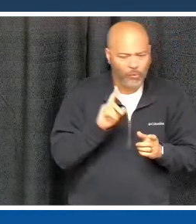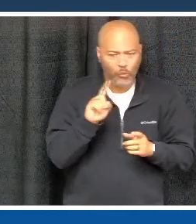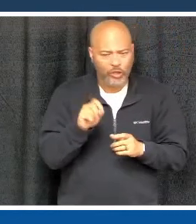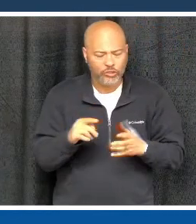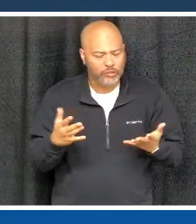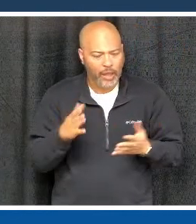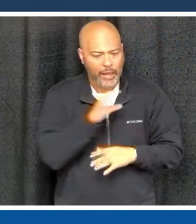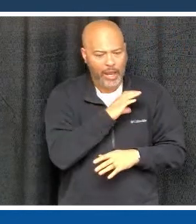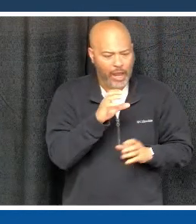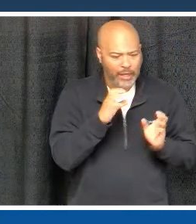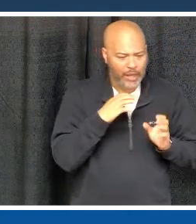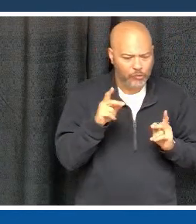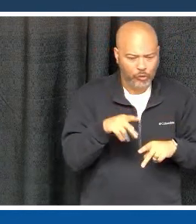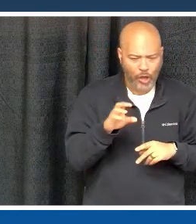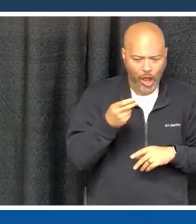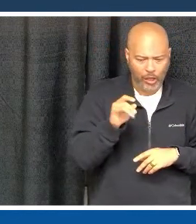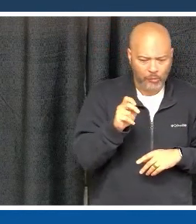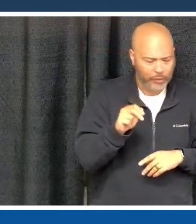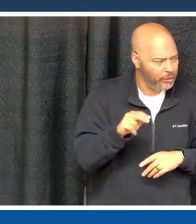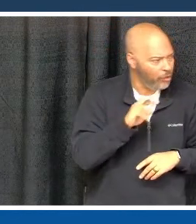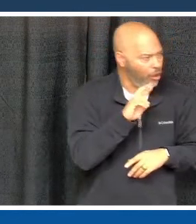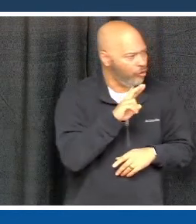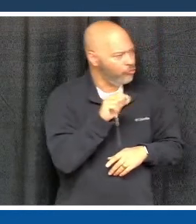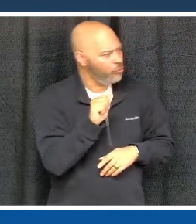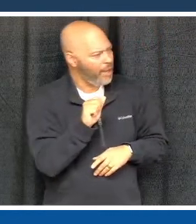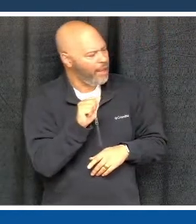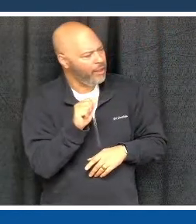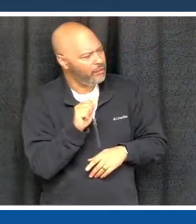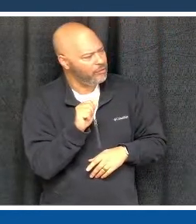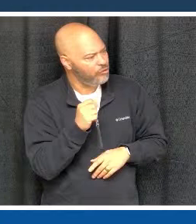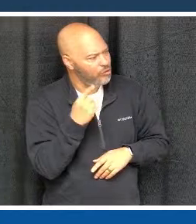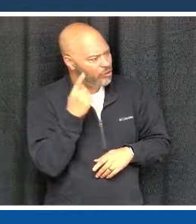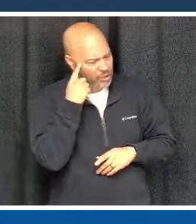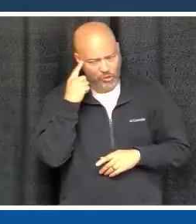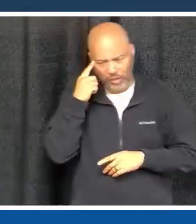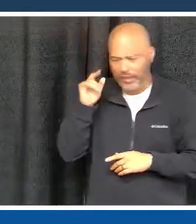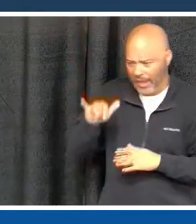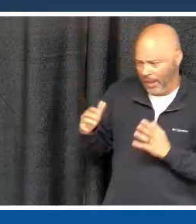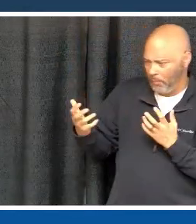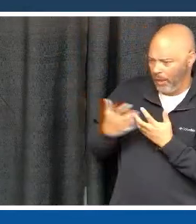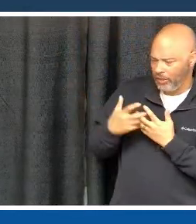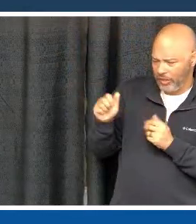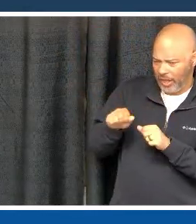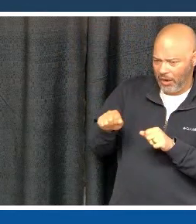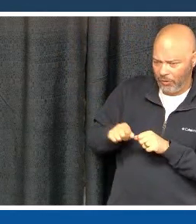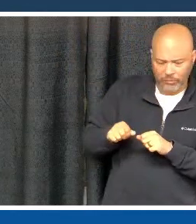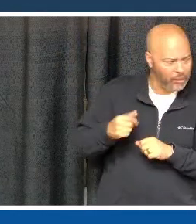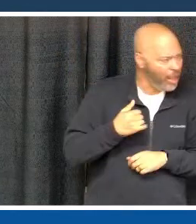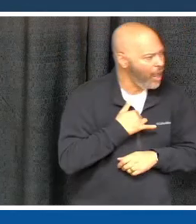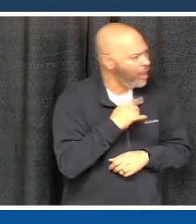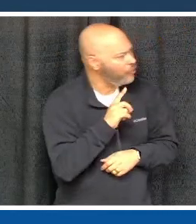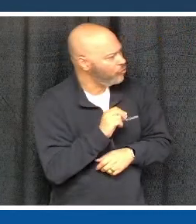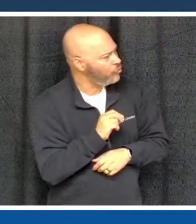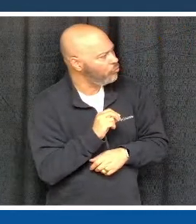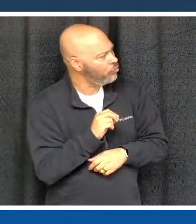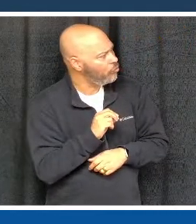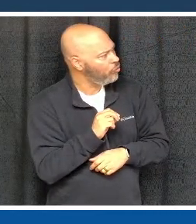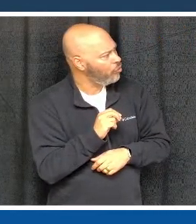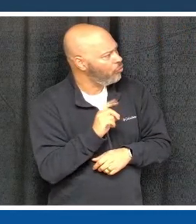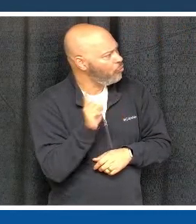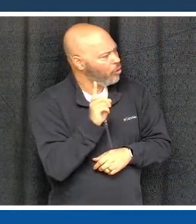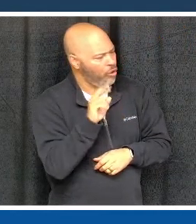you're recognized. Thank you. So R2A, you think that matches the area? I do. I think Where are